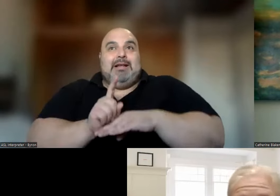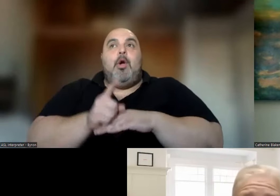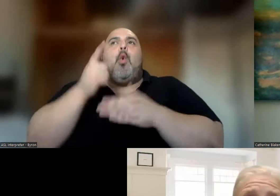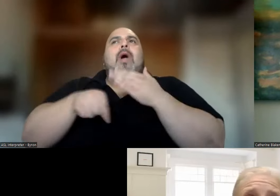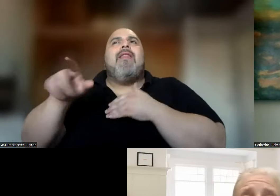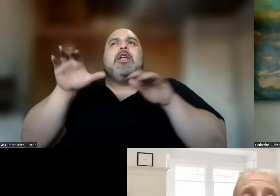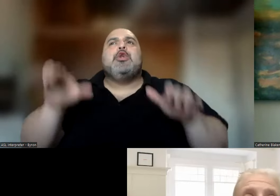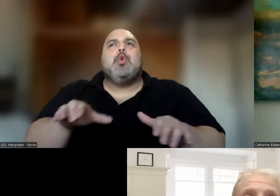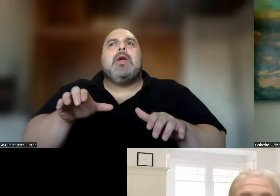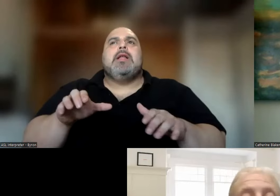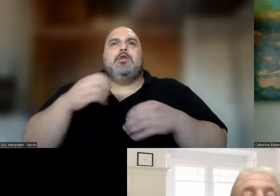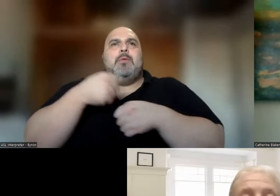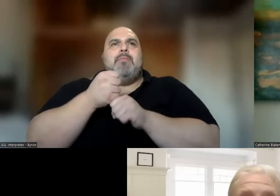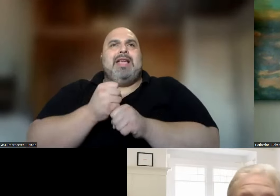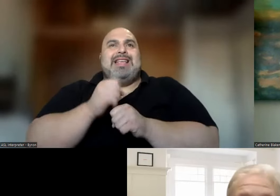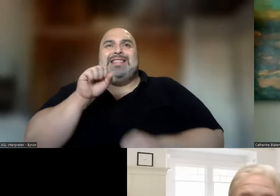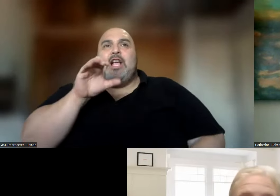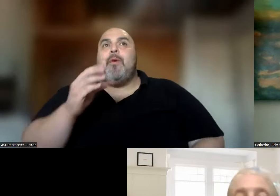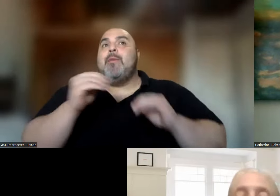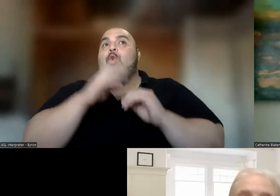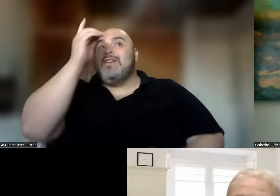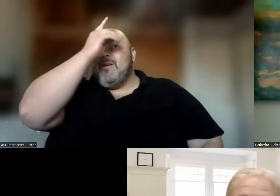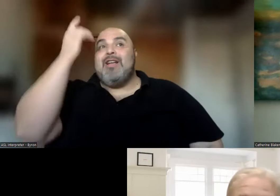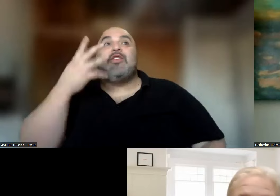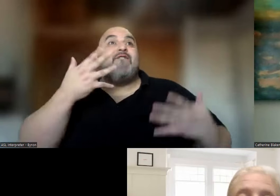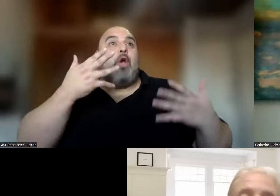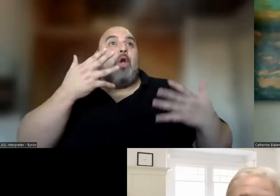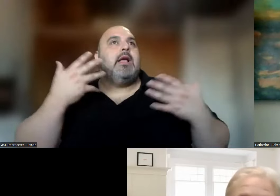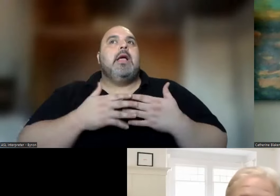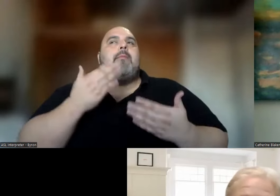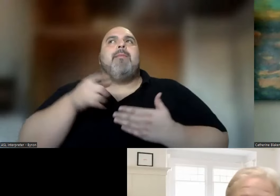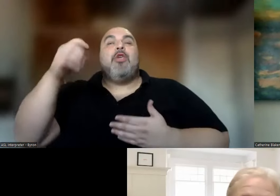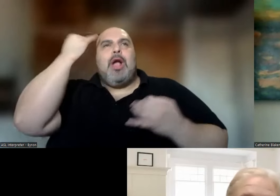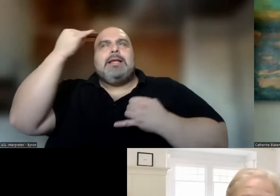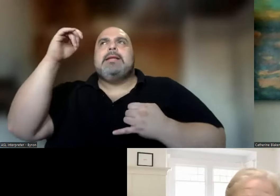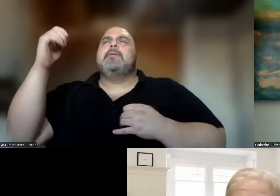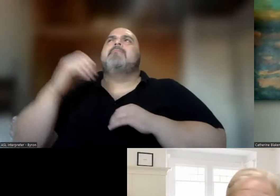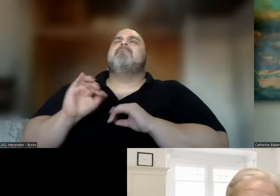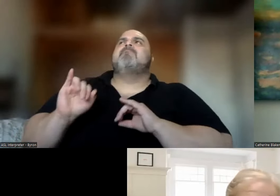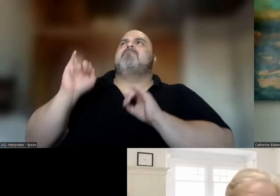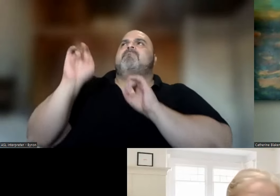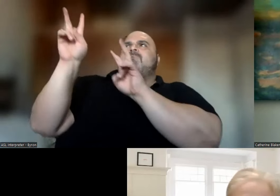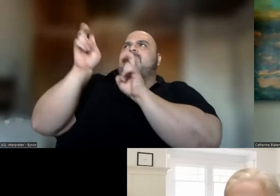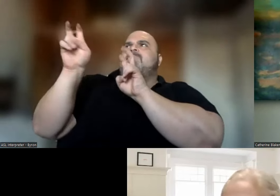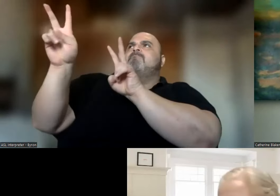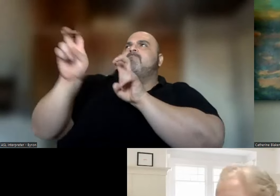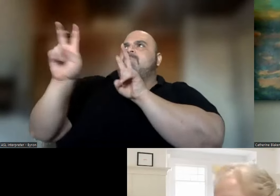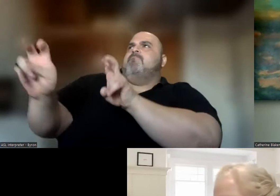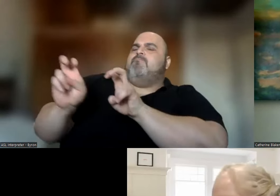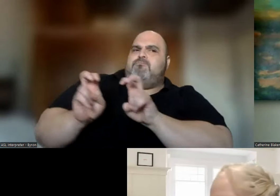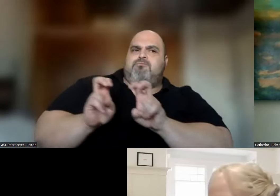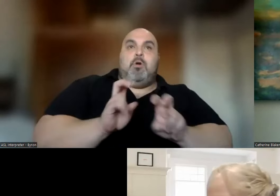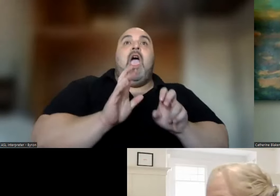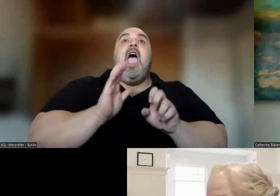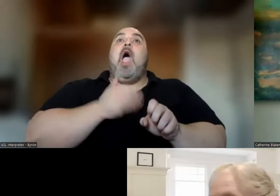dementia friendly? Because maybe we can get ideas that we can then take back into our local communities or counties to try and see if maybe we can